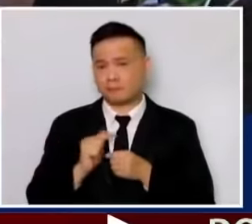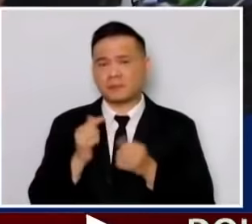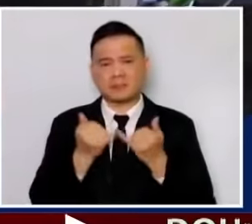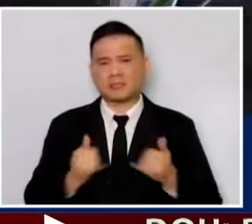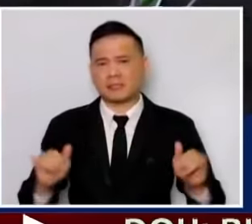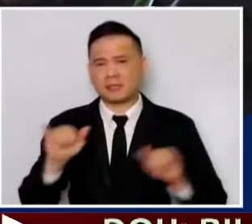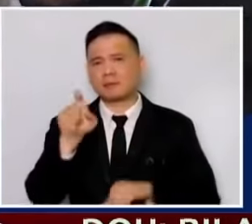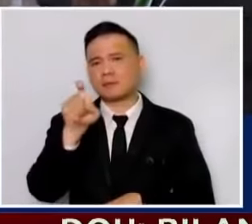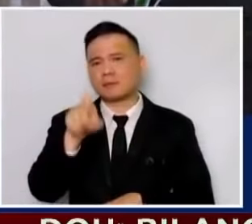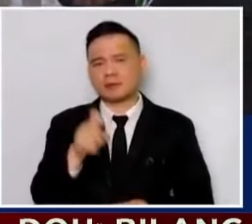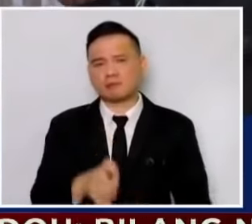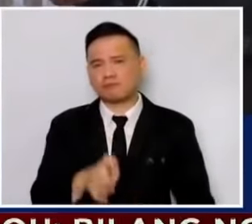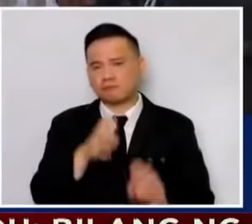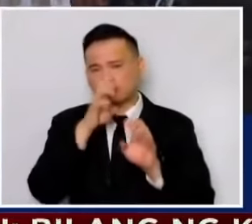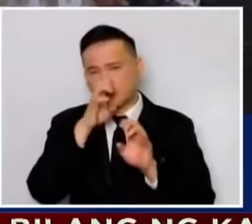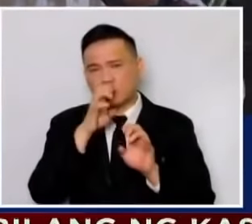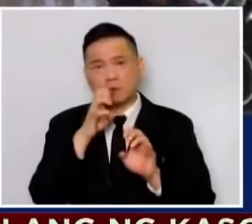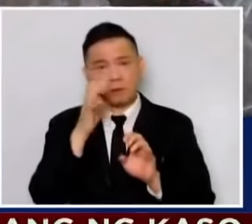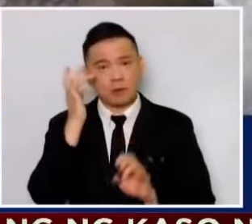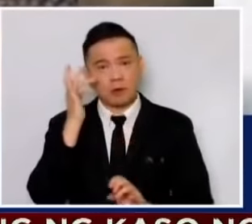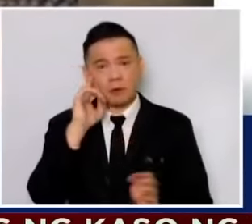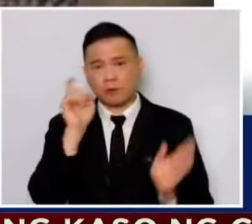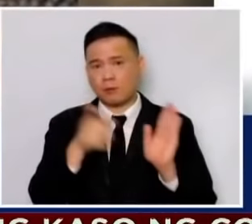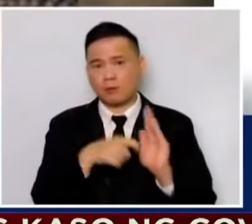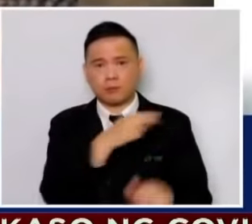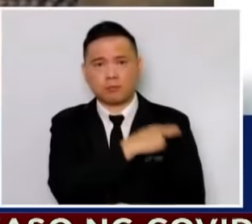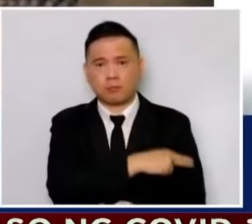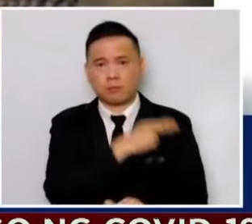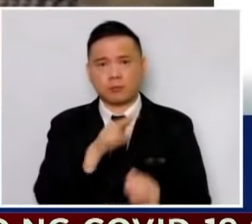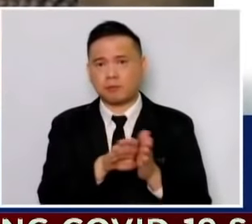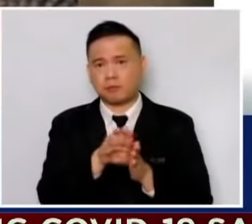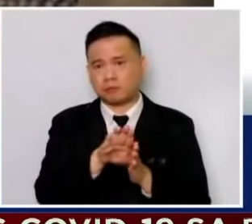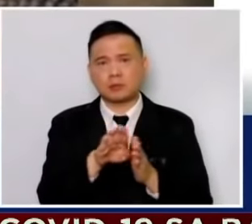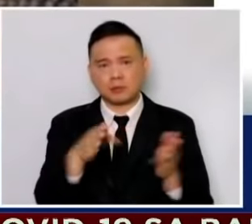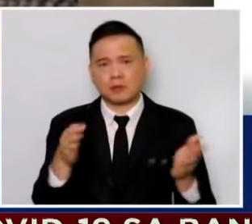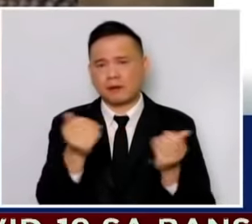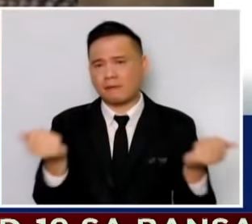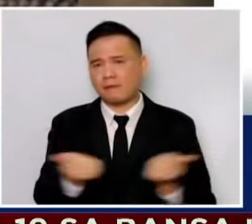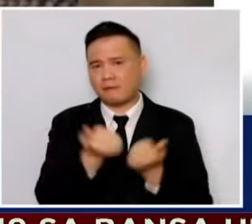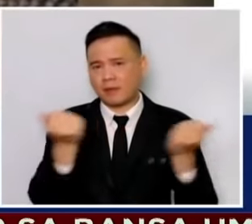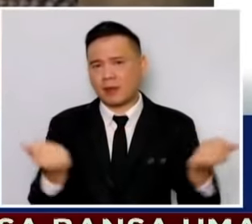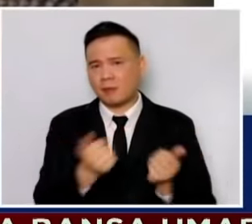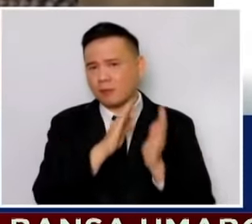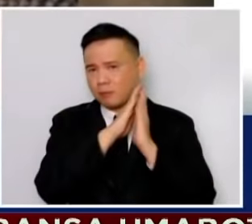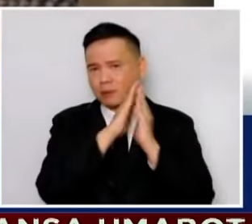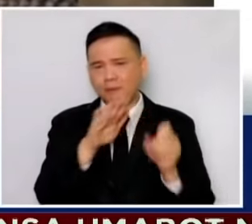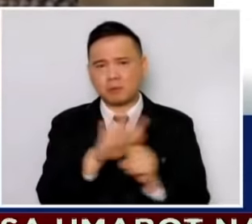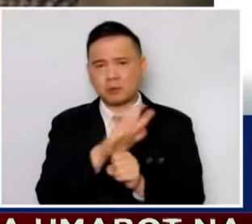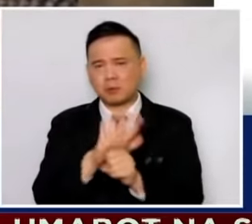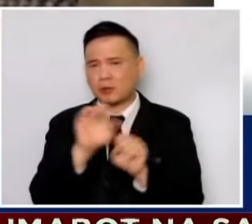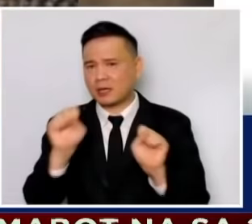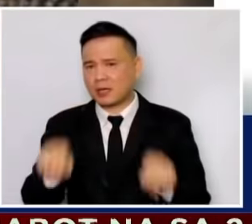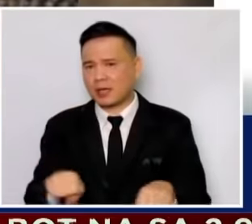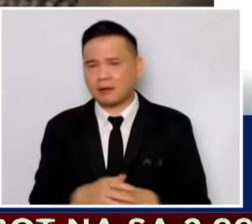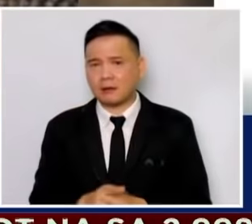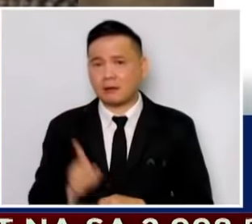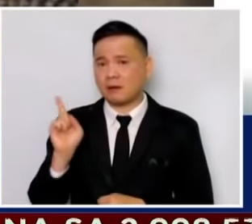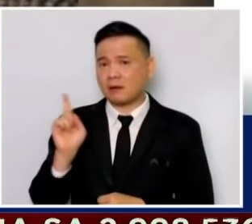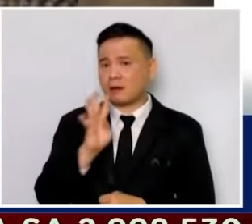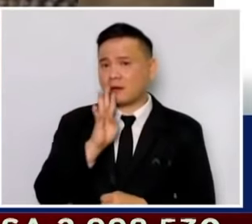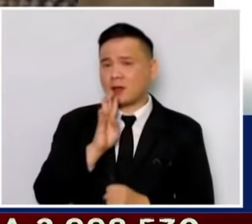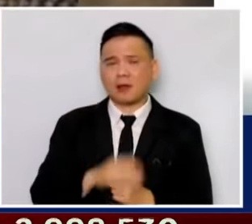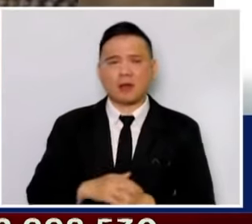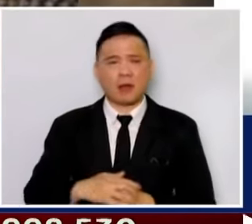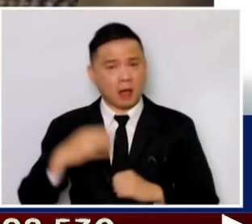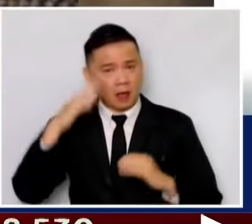mapuno ang mga ospital sa dami ng mga kaso. Now, I agree with the mayors of NCR that of course, if the